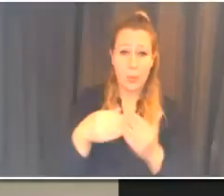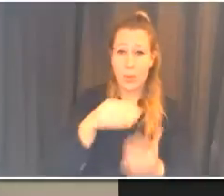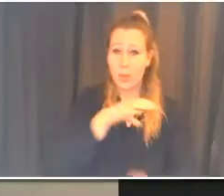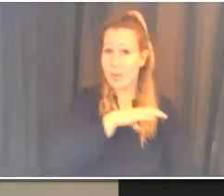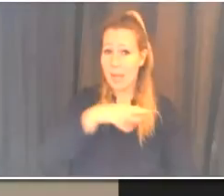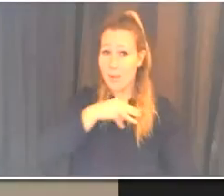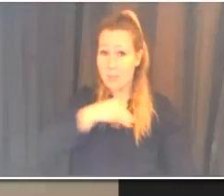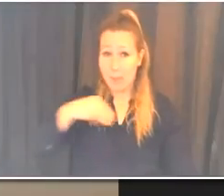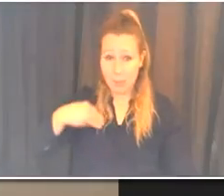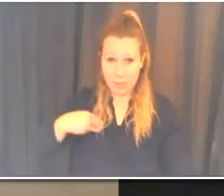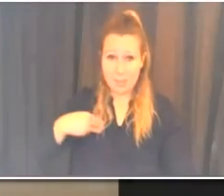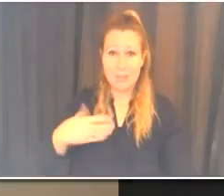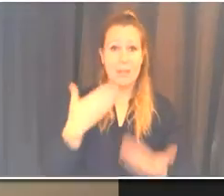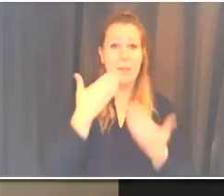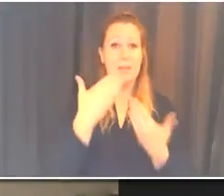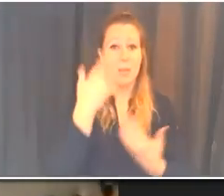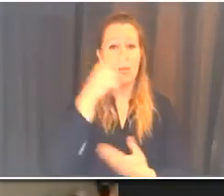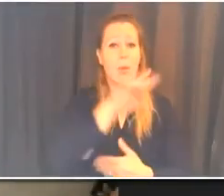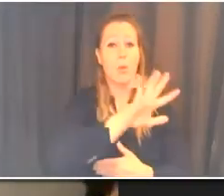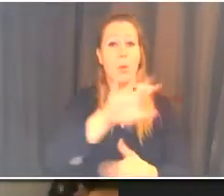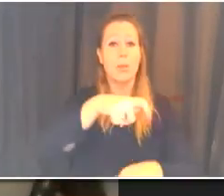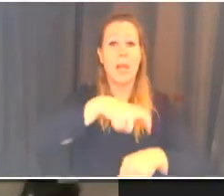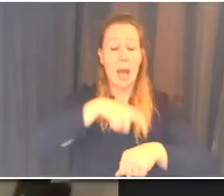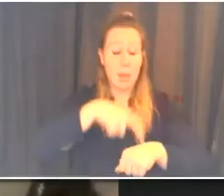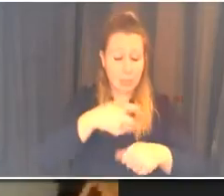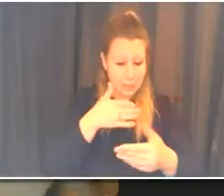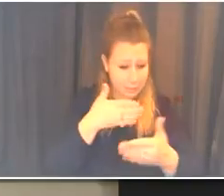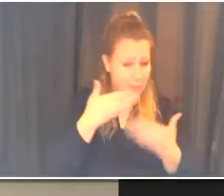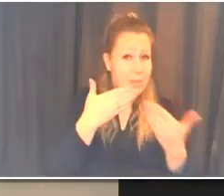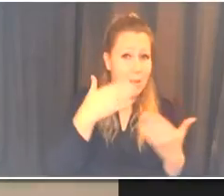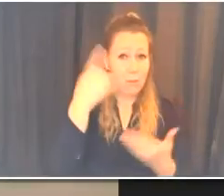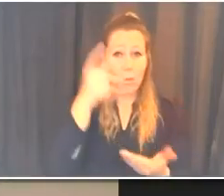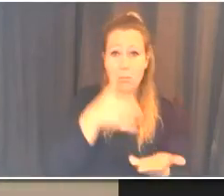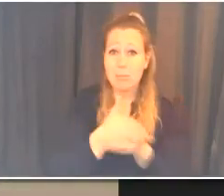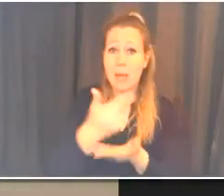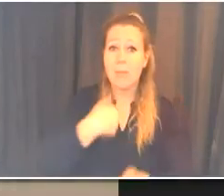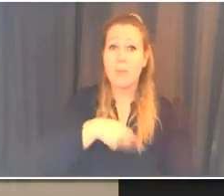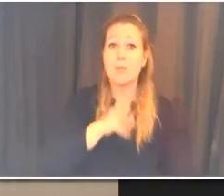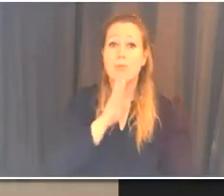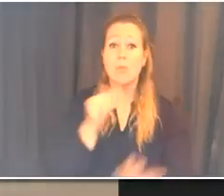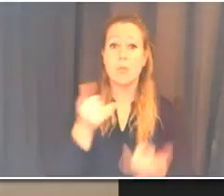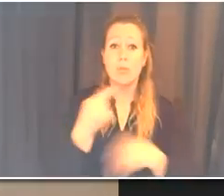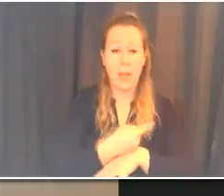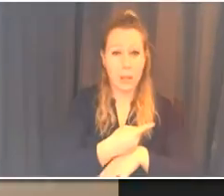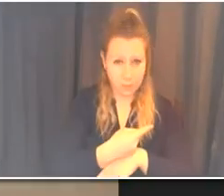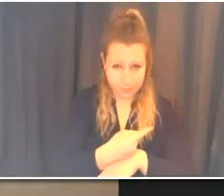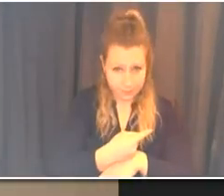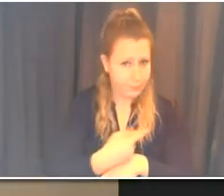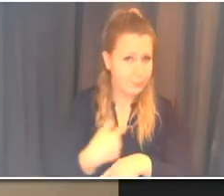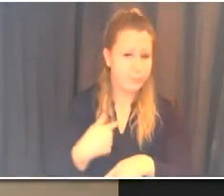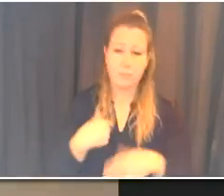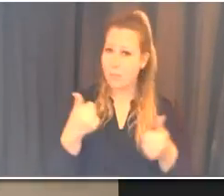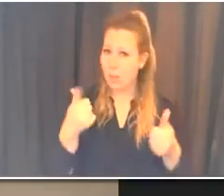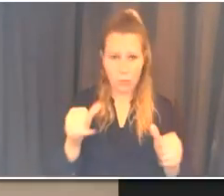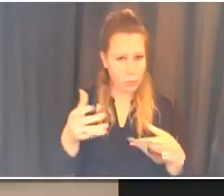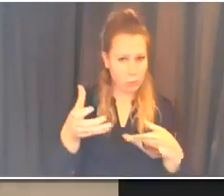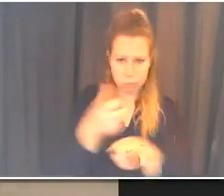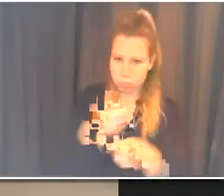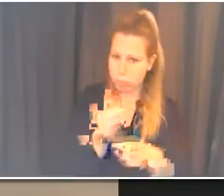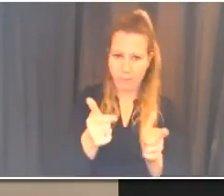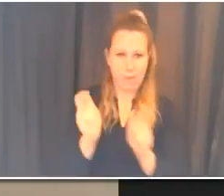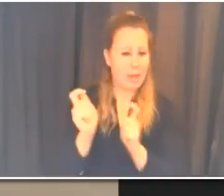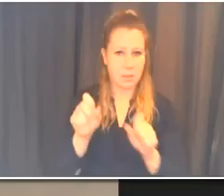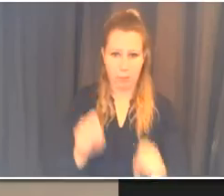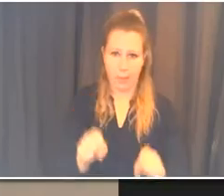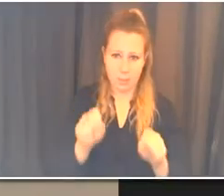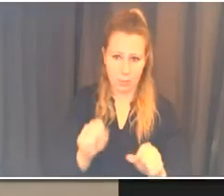the legal Victim Assistance Program director at hanak I work in the program about seven years already